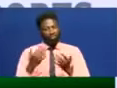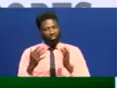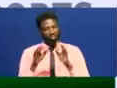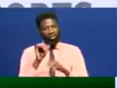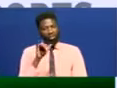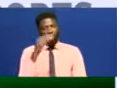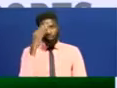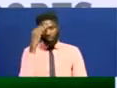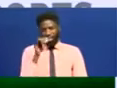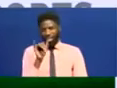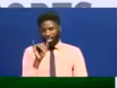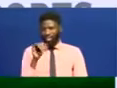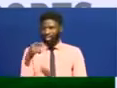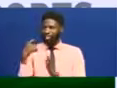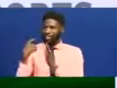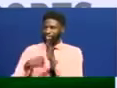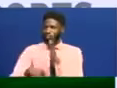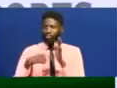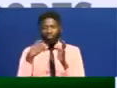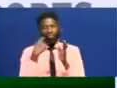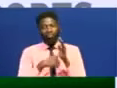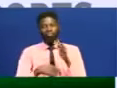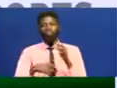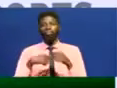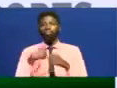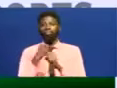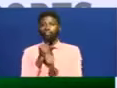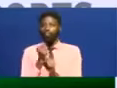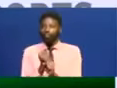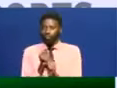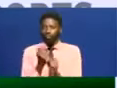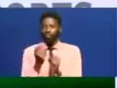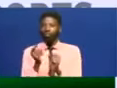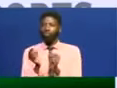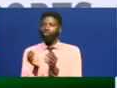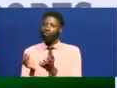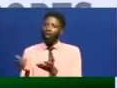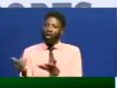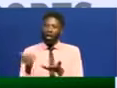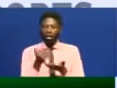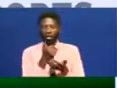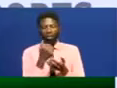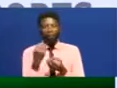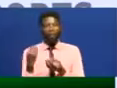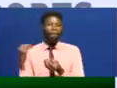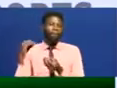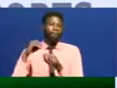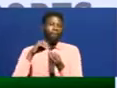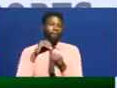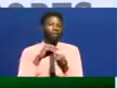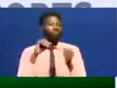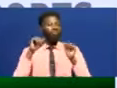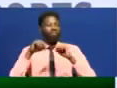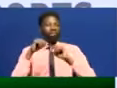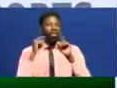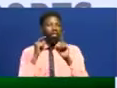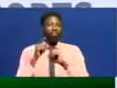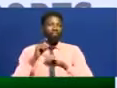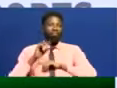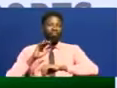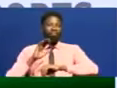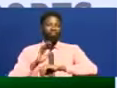because those tariffs has raised the platform of collecting more for our